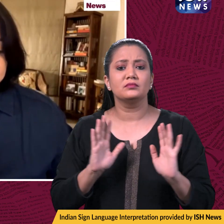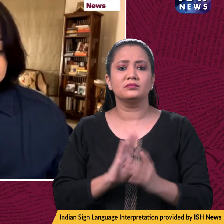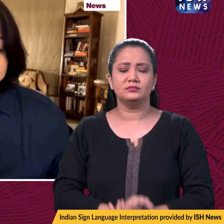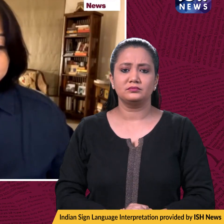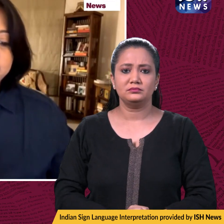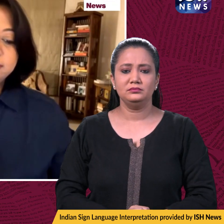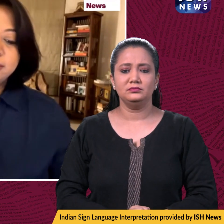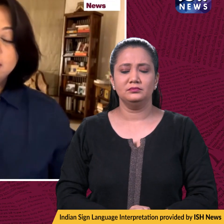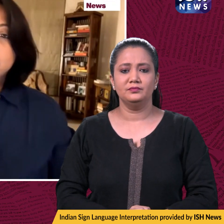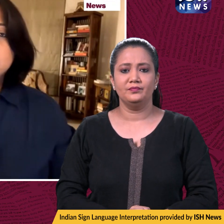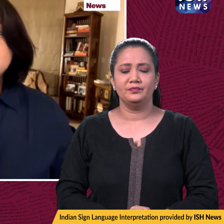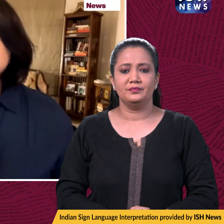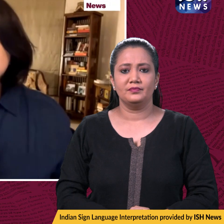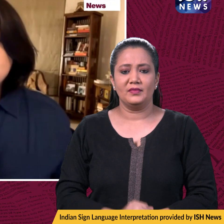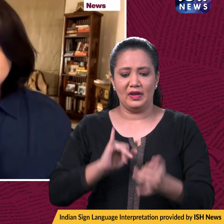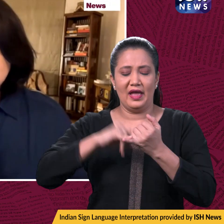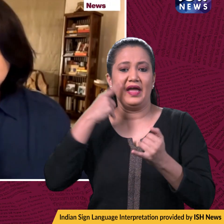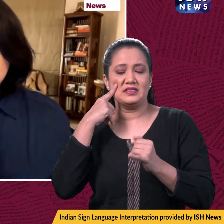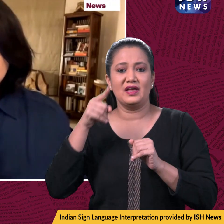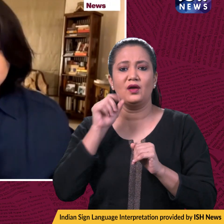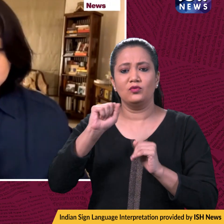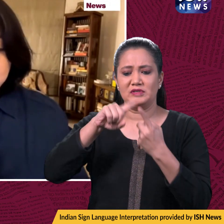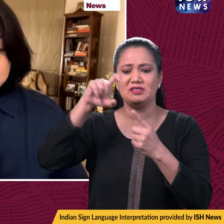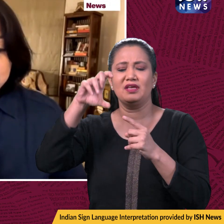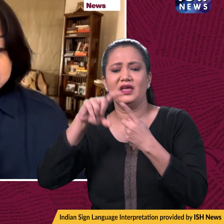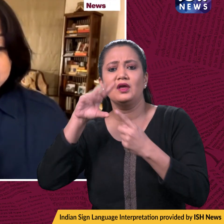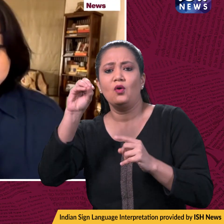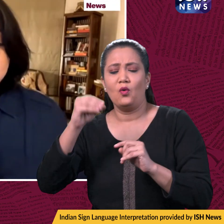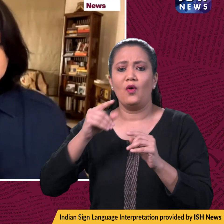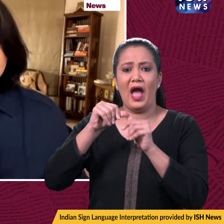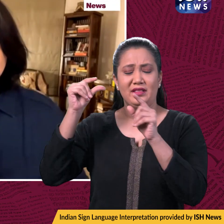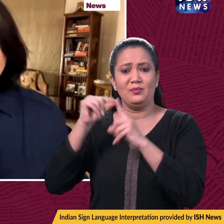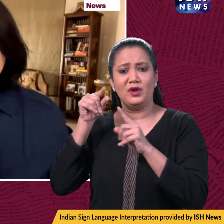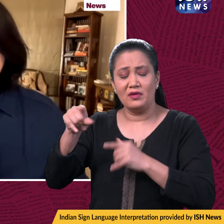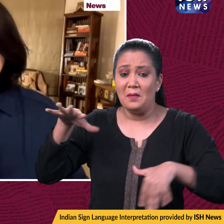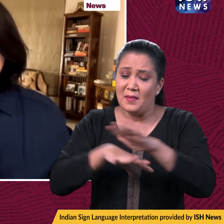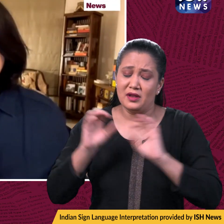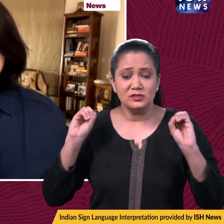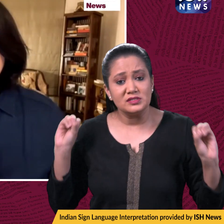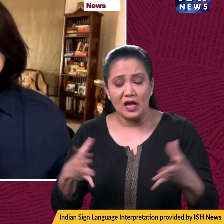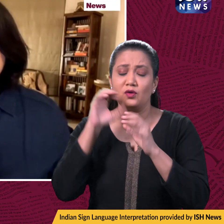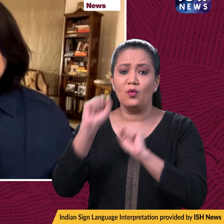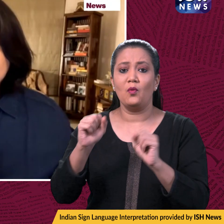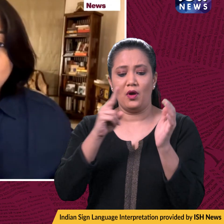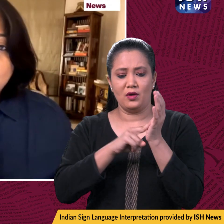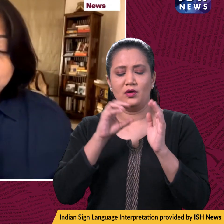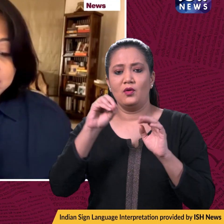all. The Serum Institute of India CEO Adar Poonawalla has said that the company will soon launch